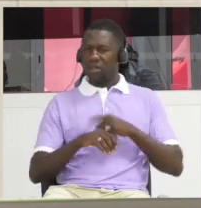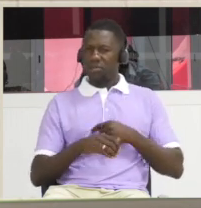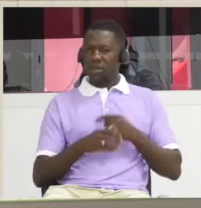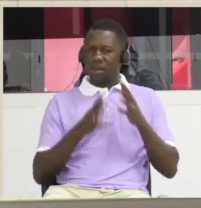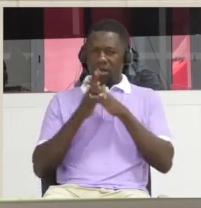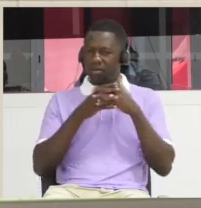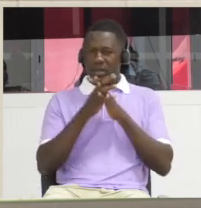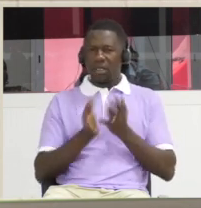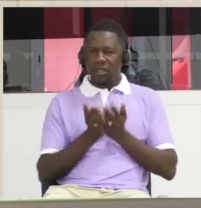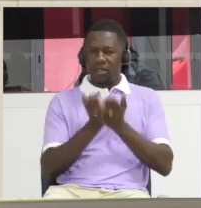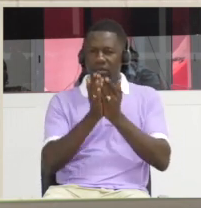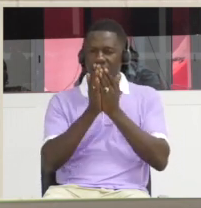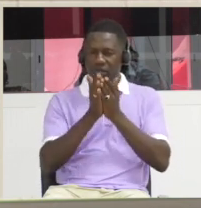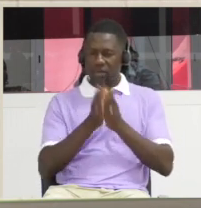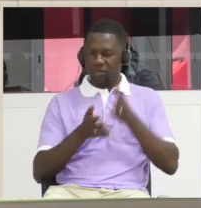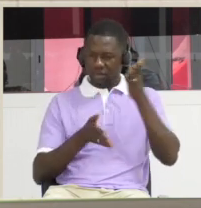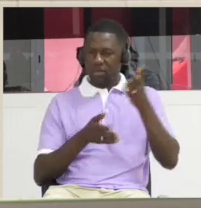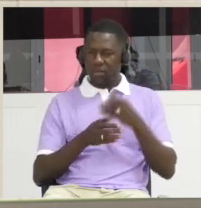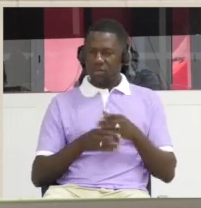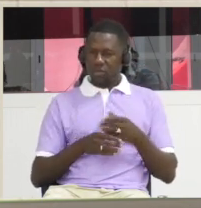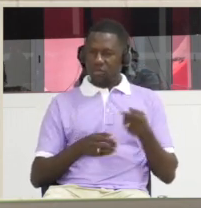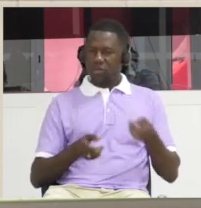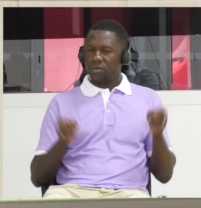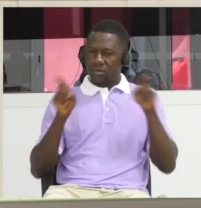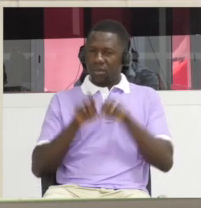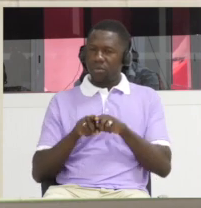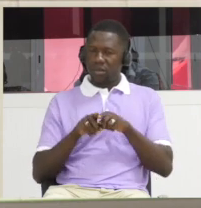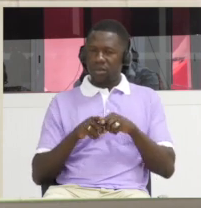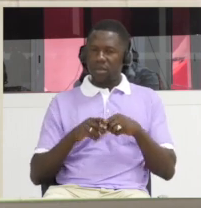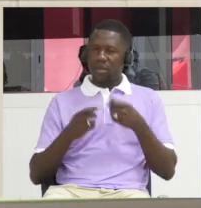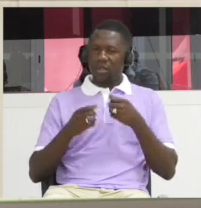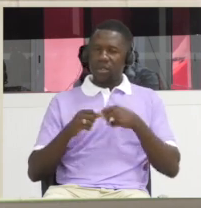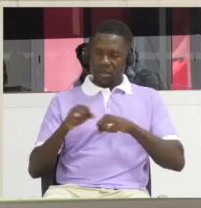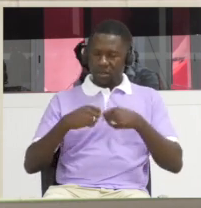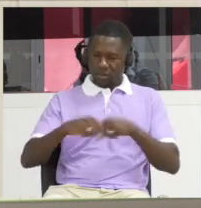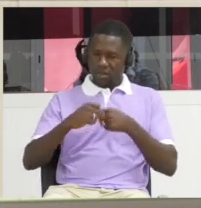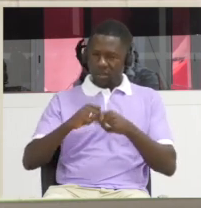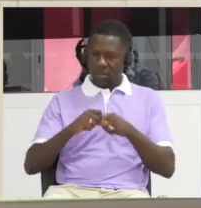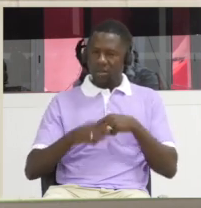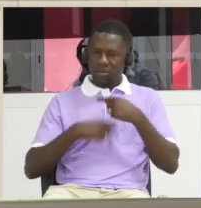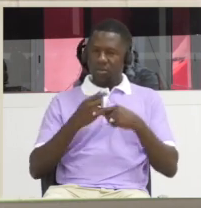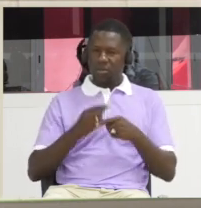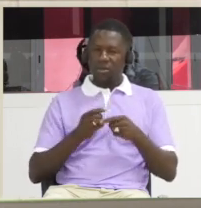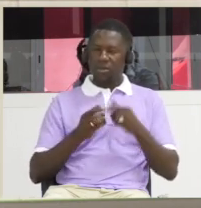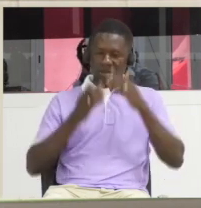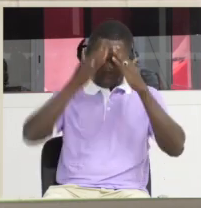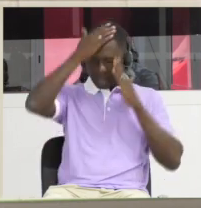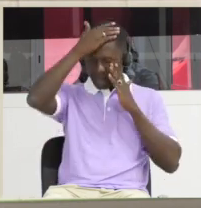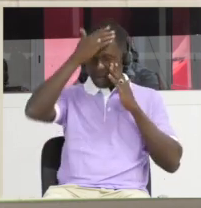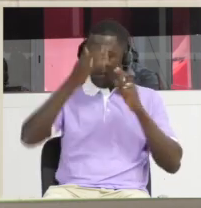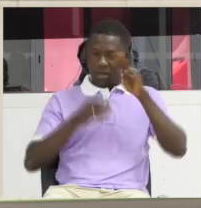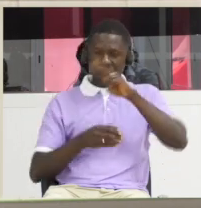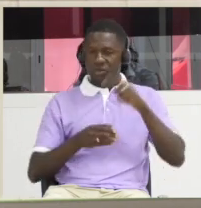to take part in an exercise with the Marine Unit and the GNA.